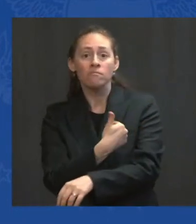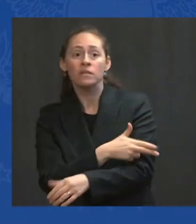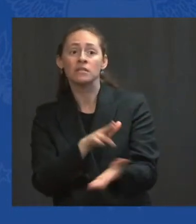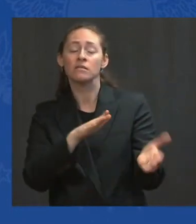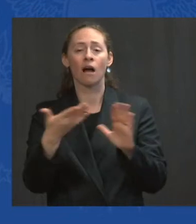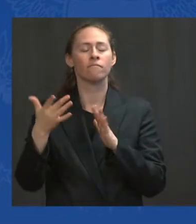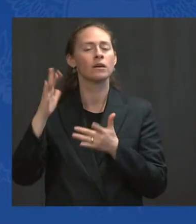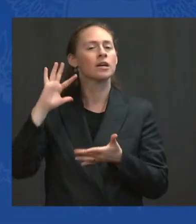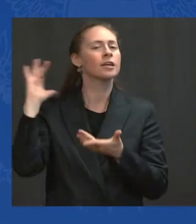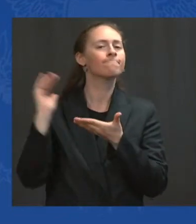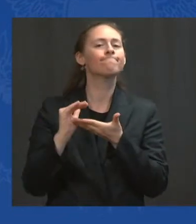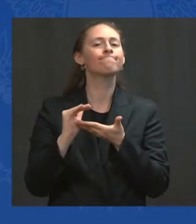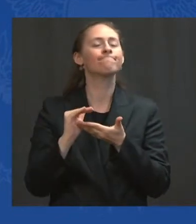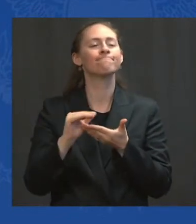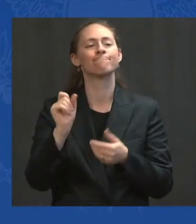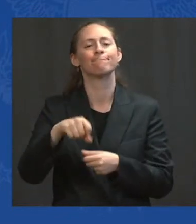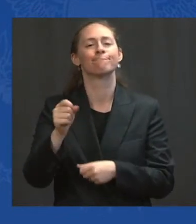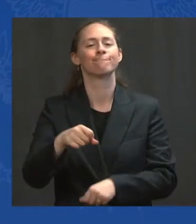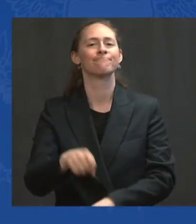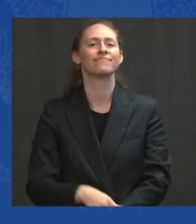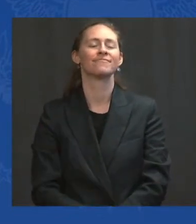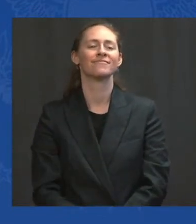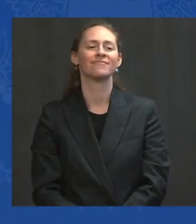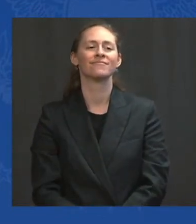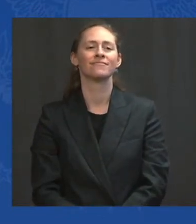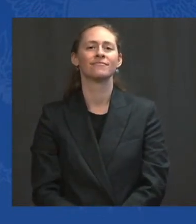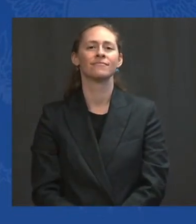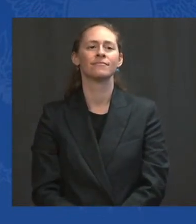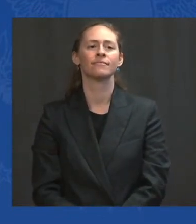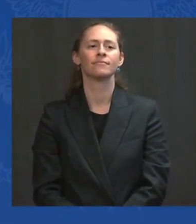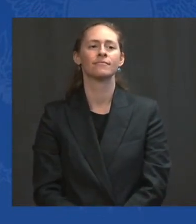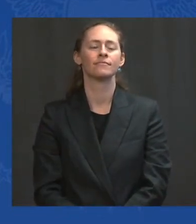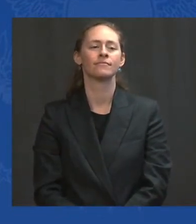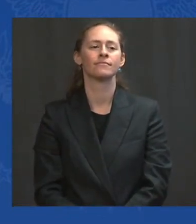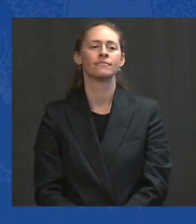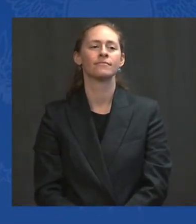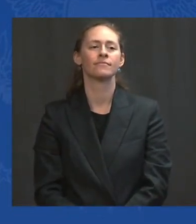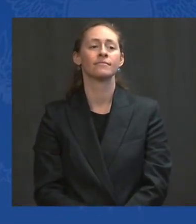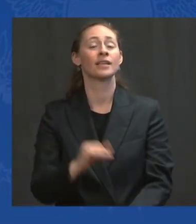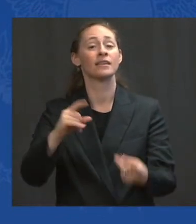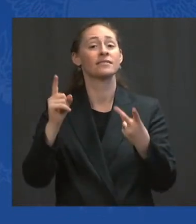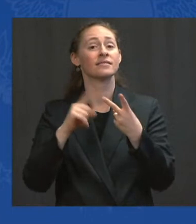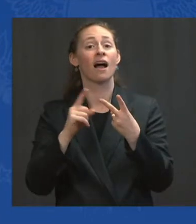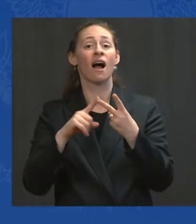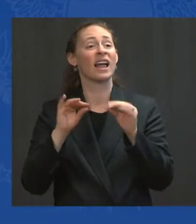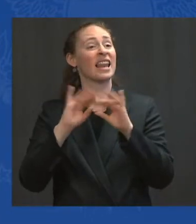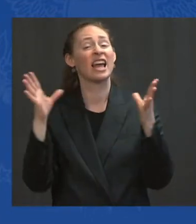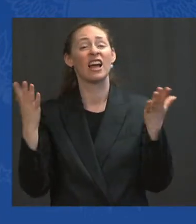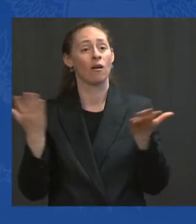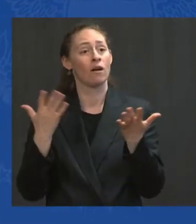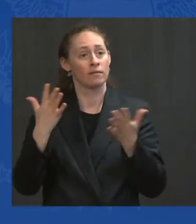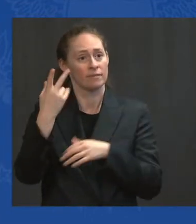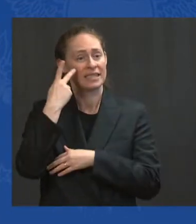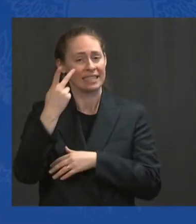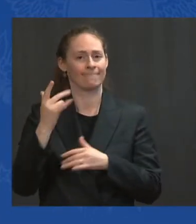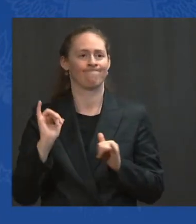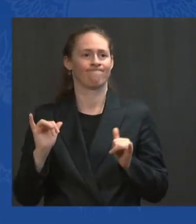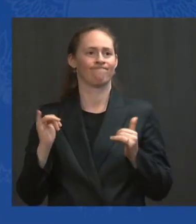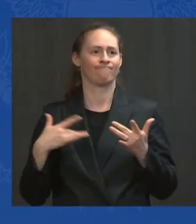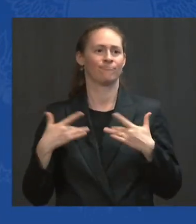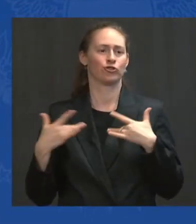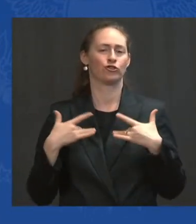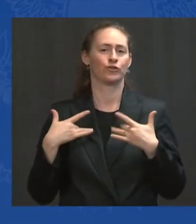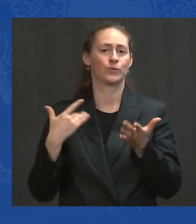than the peaks we saw in January. And yet, on the other hand, we are starting to see some new and concerning trends.